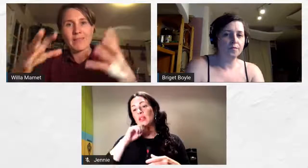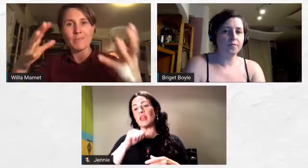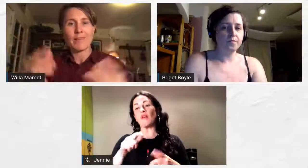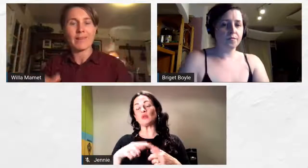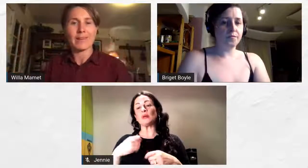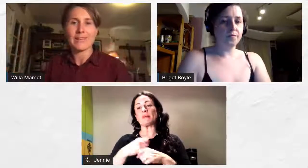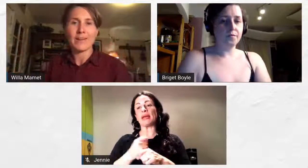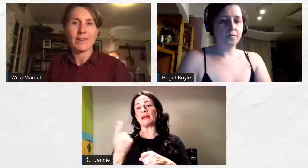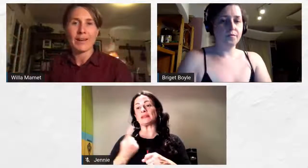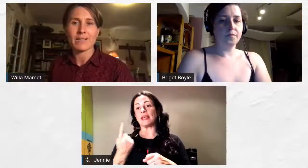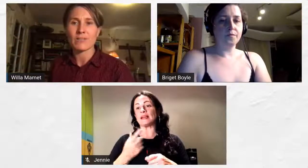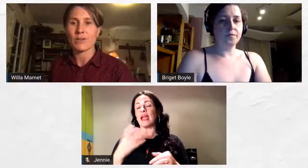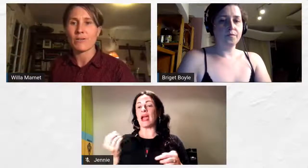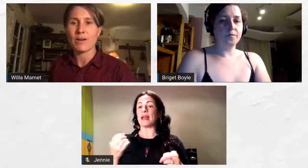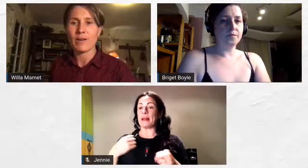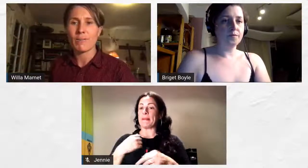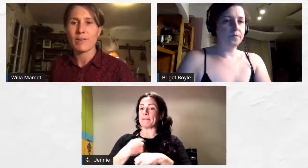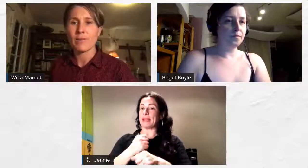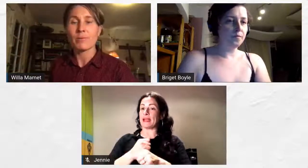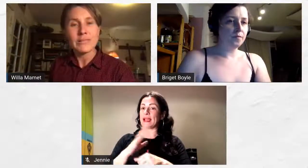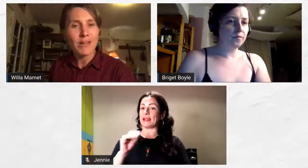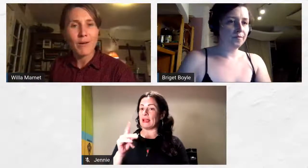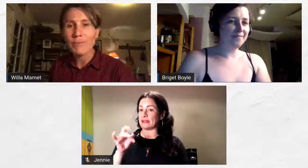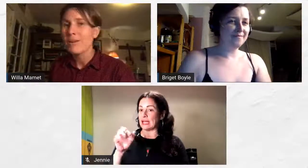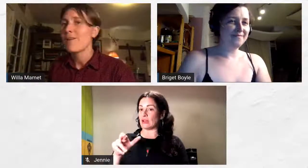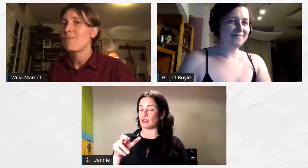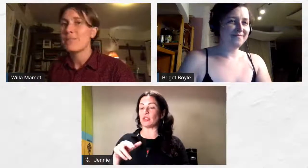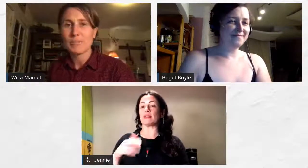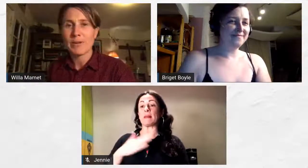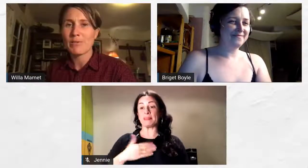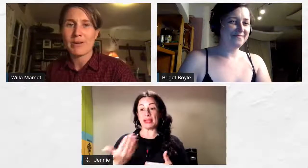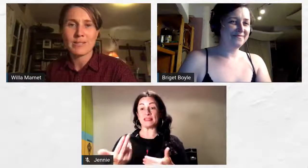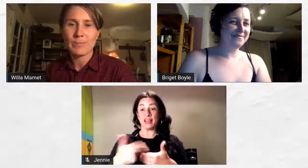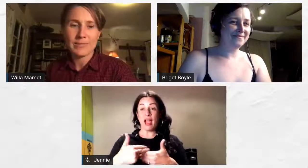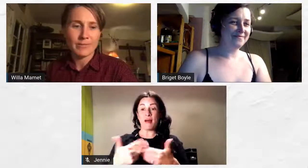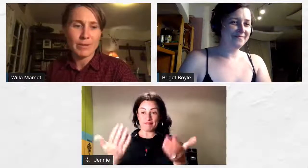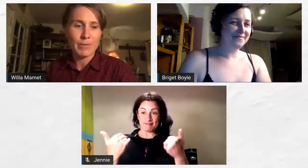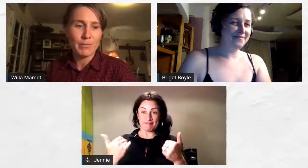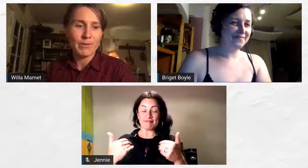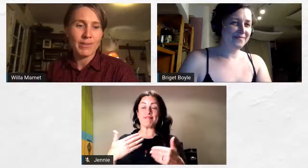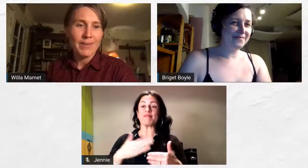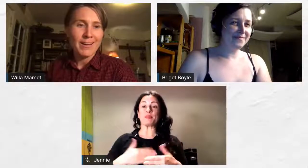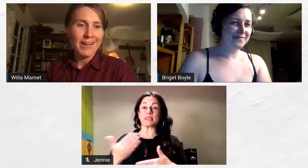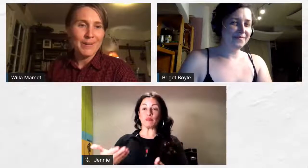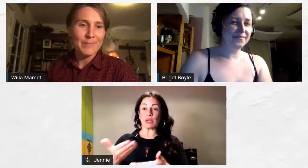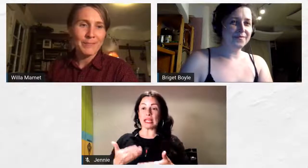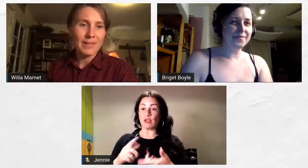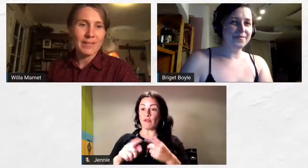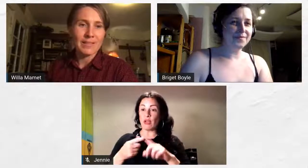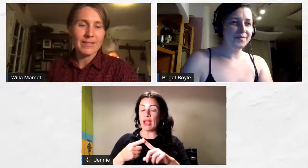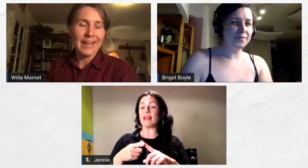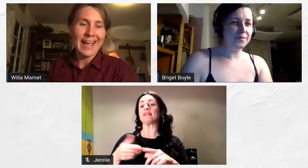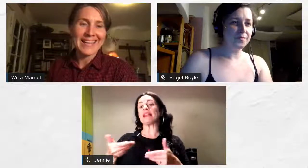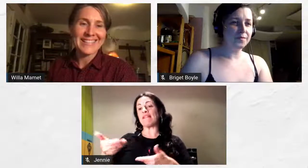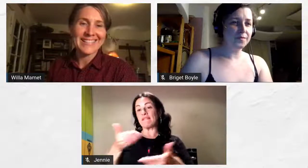a thing and make a container. And so please come, please bring your friends, please invite people. And